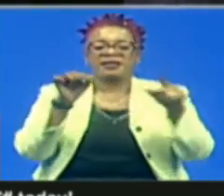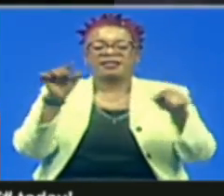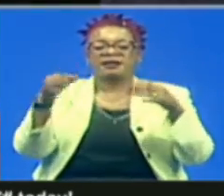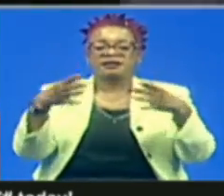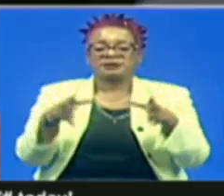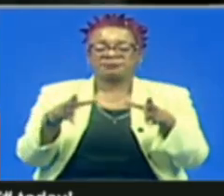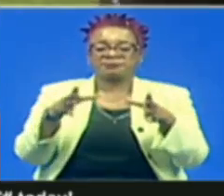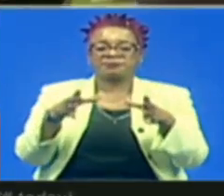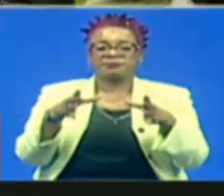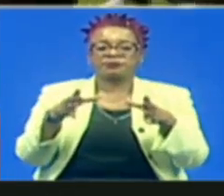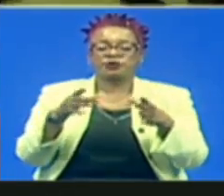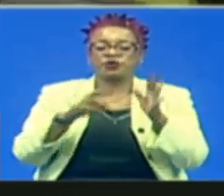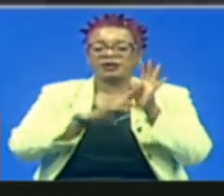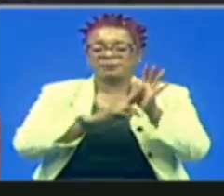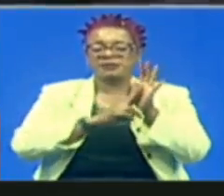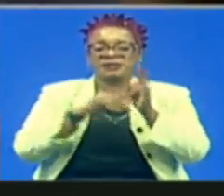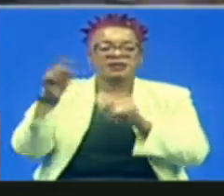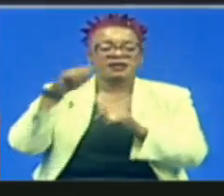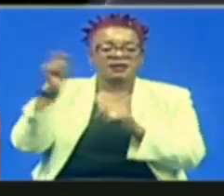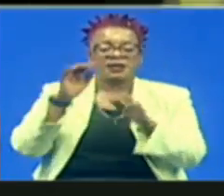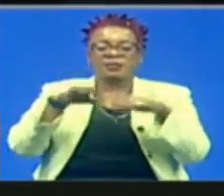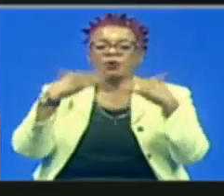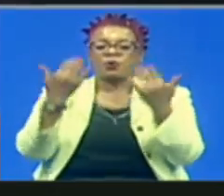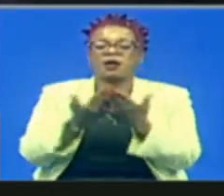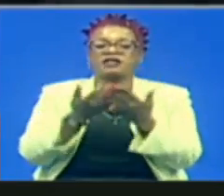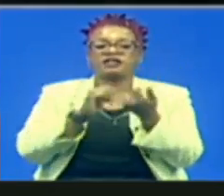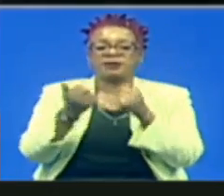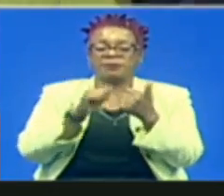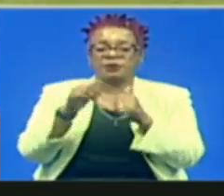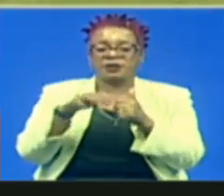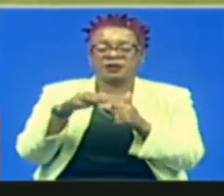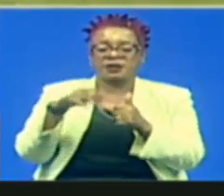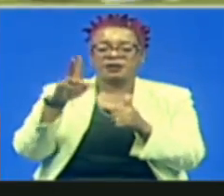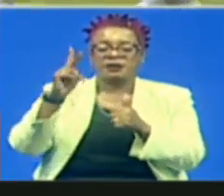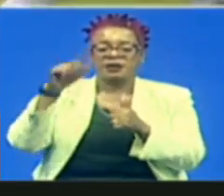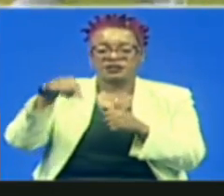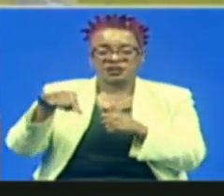fly Kenya's flag at the World Championships in Doha, Qatar.